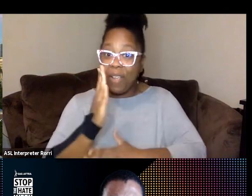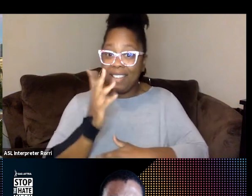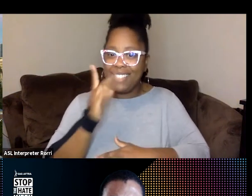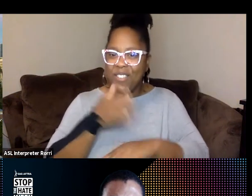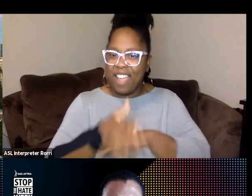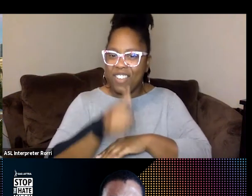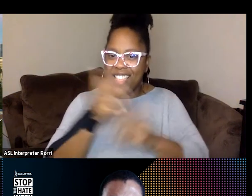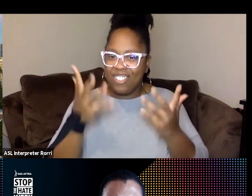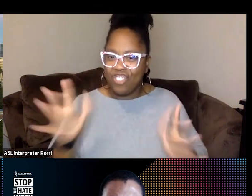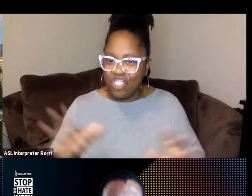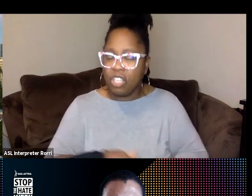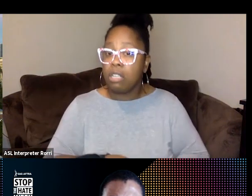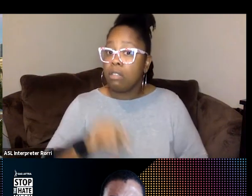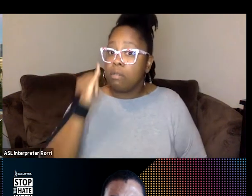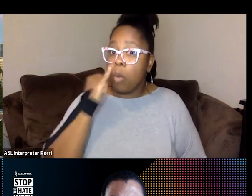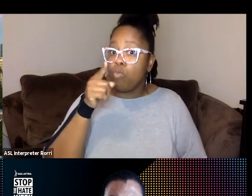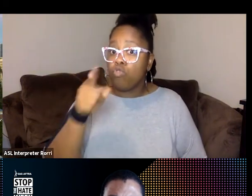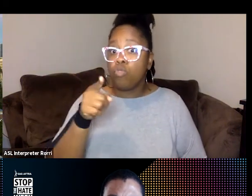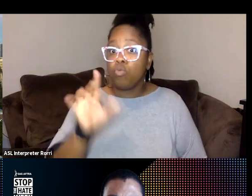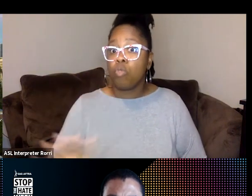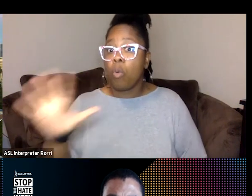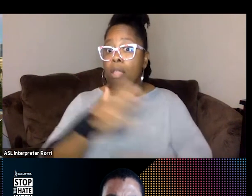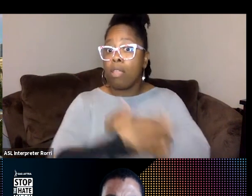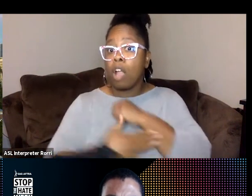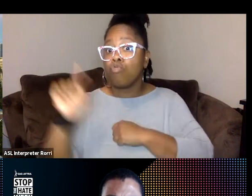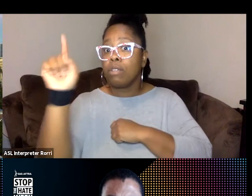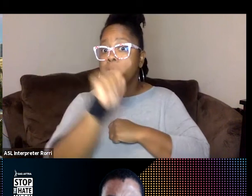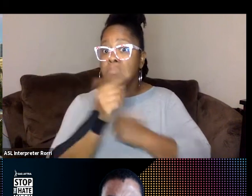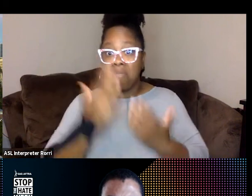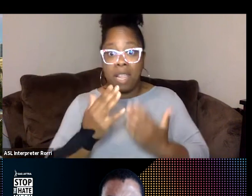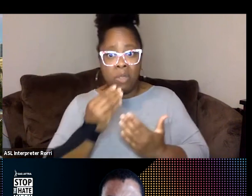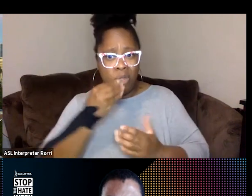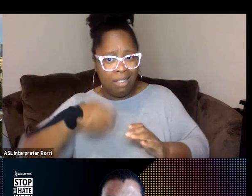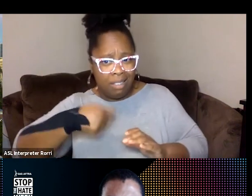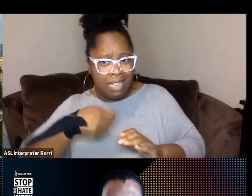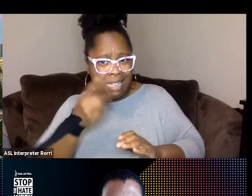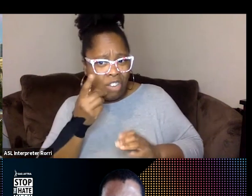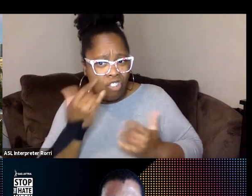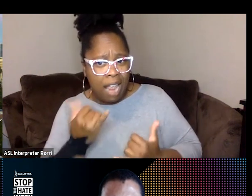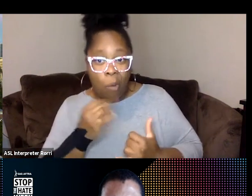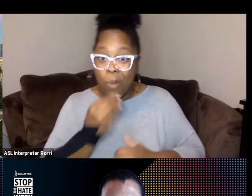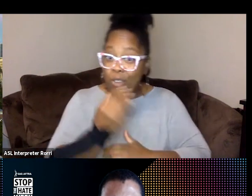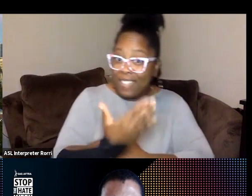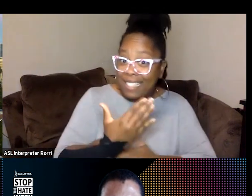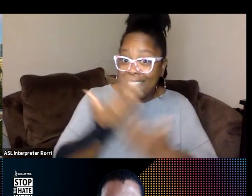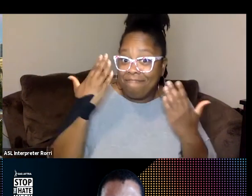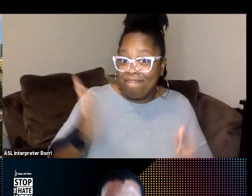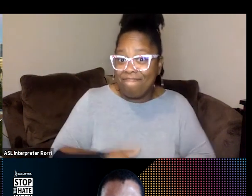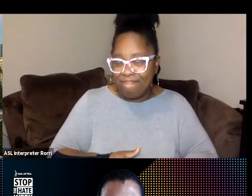lunch. If you are elsewhere in the country, maybe you're going to be having dinner. I don't know if you're having breakfast. When we restart, we'll be back